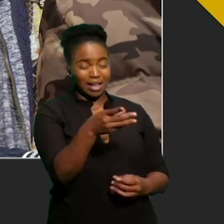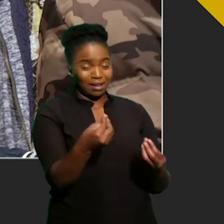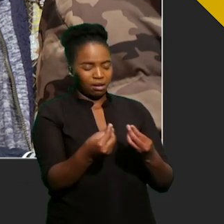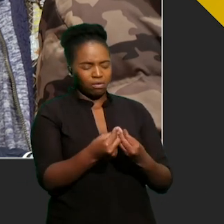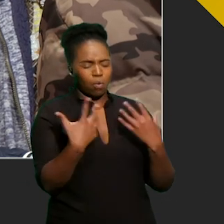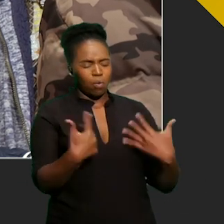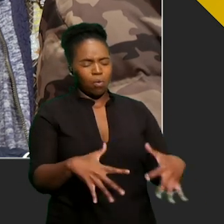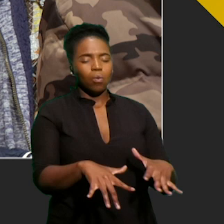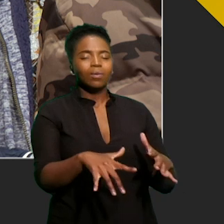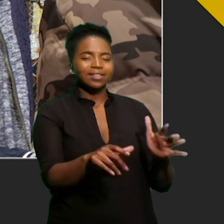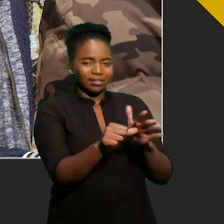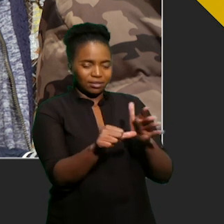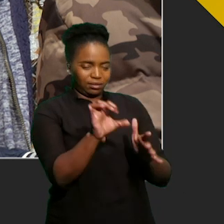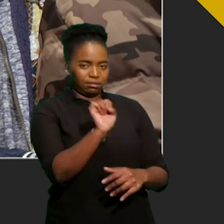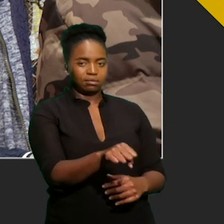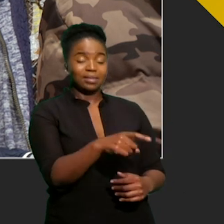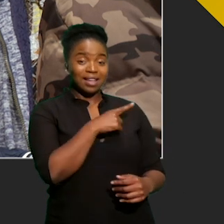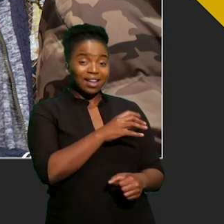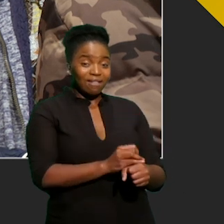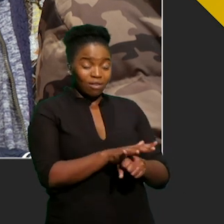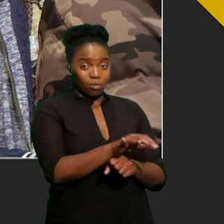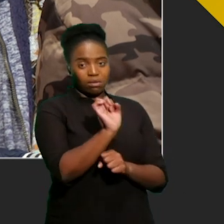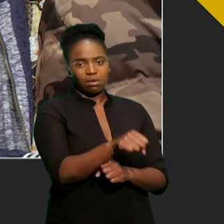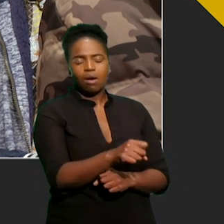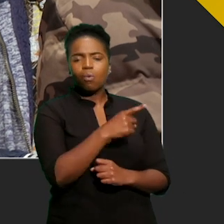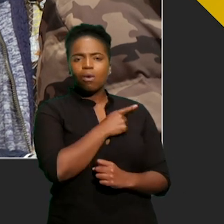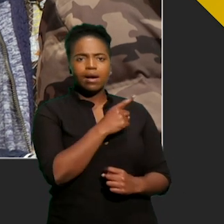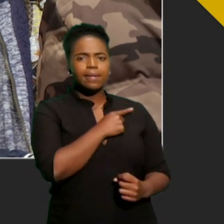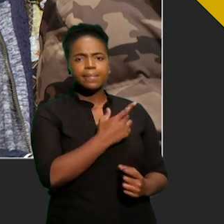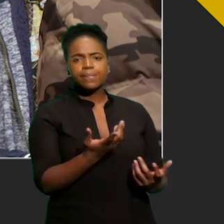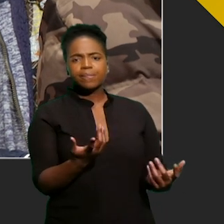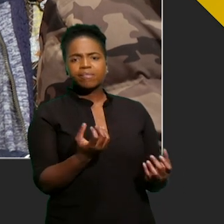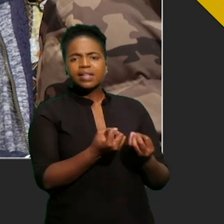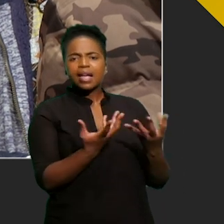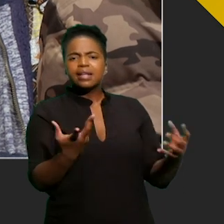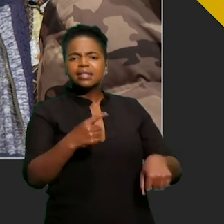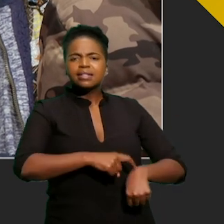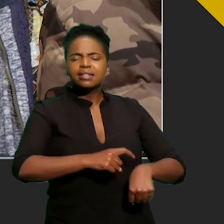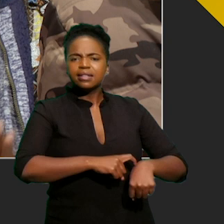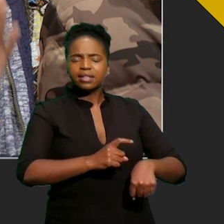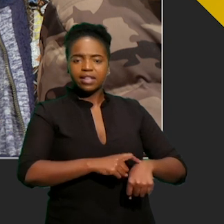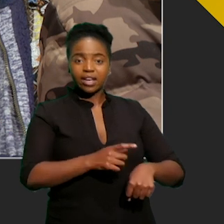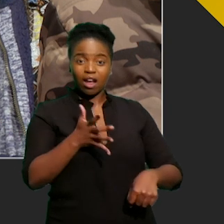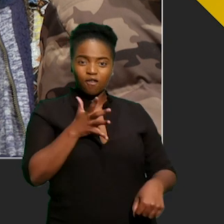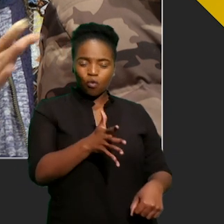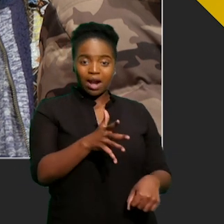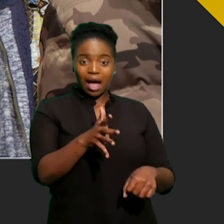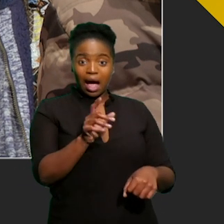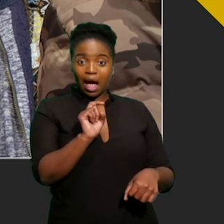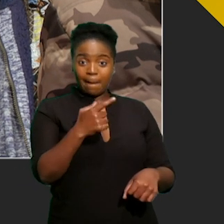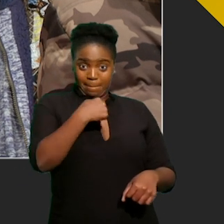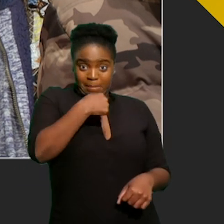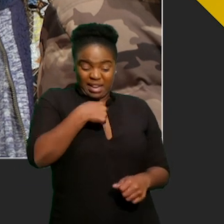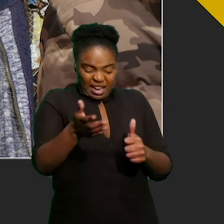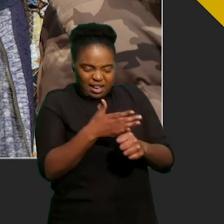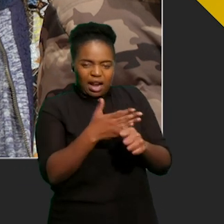very big role, mm-hmm. and it's actually a very big factor, because you find yourself wanting to make sure that everybody else that comes after